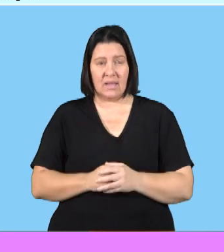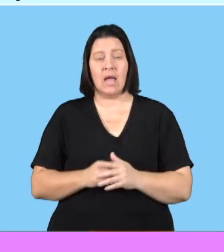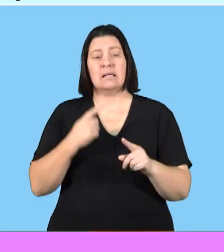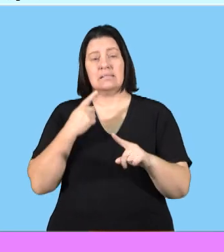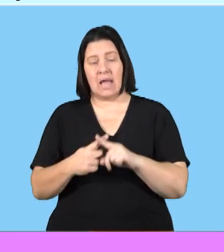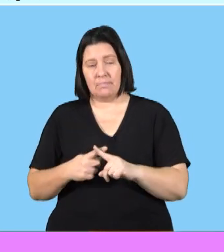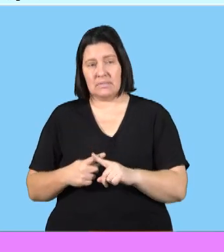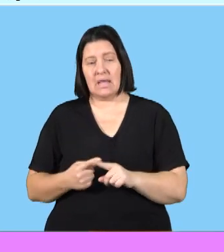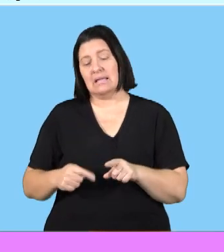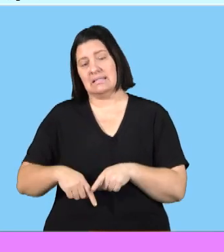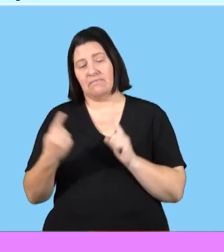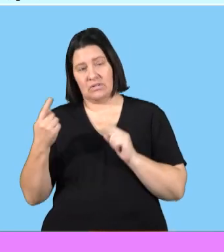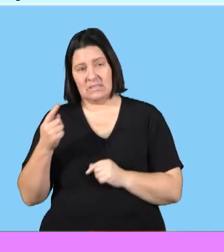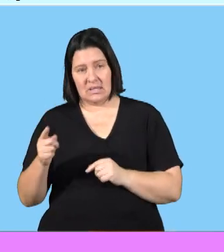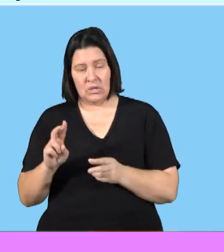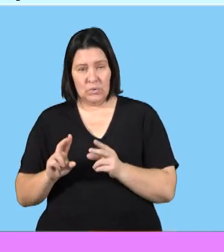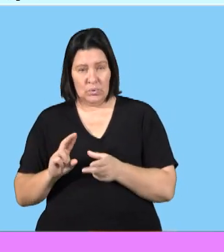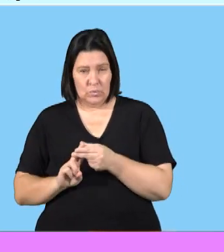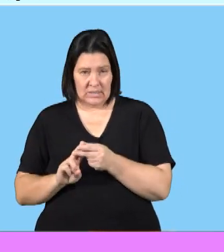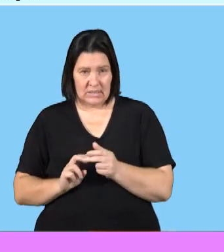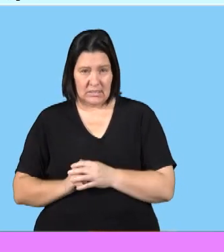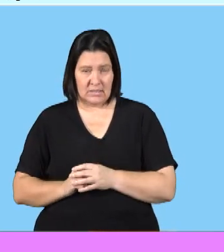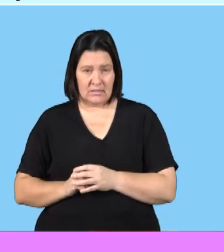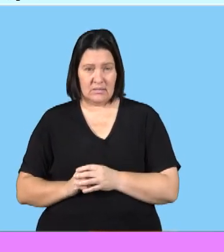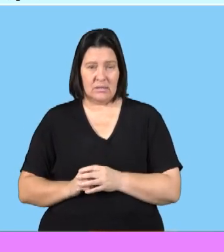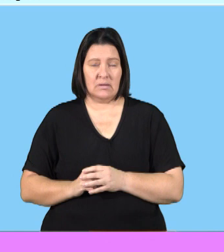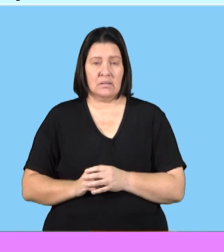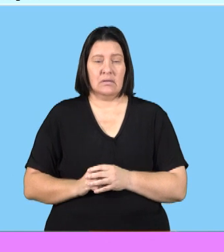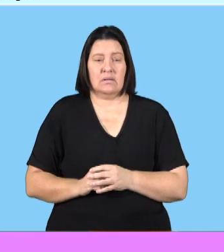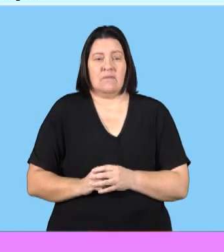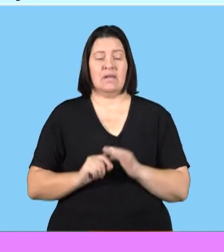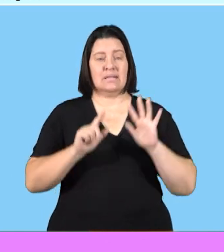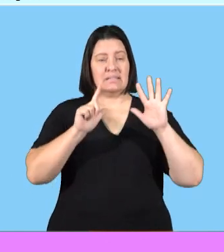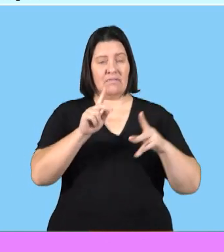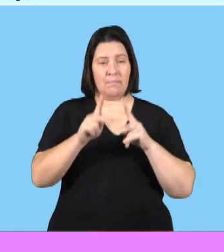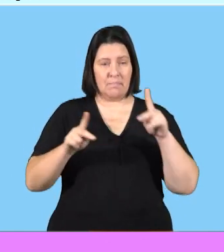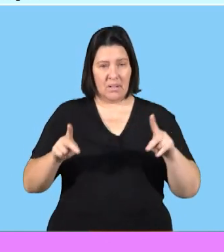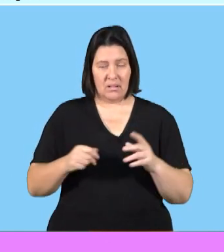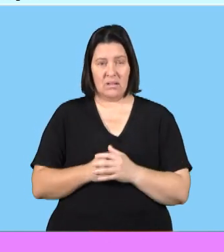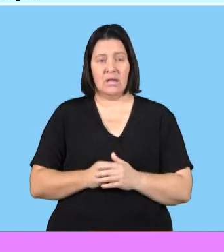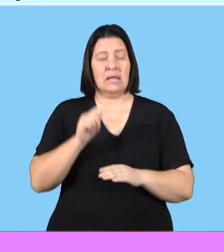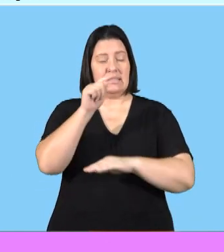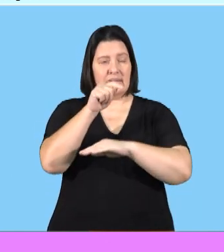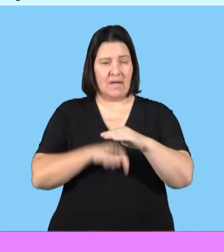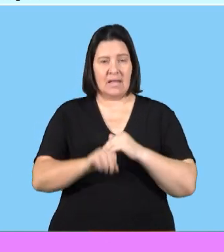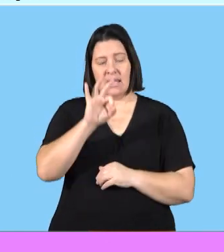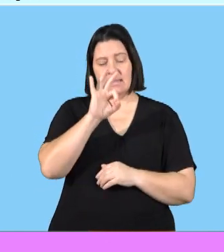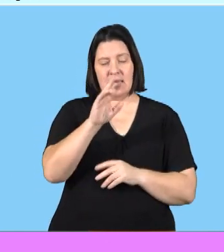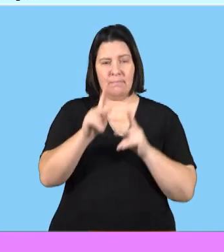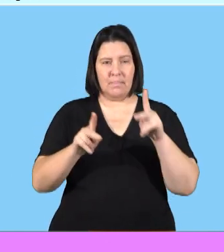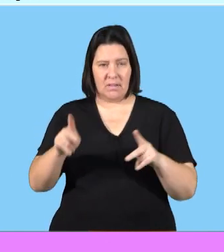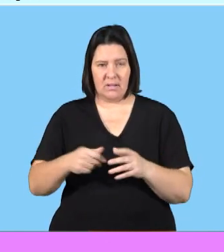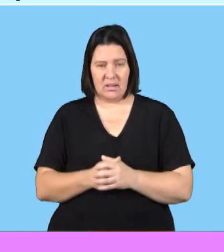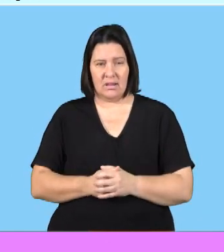then we multiply by a different unit. So we take 7 people, we divide by 3